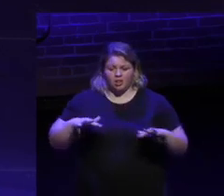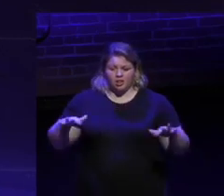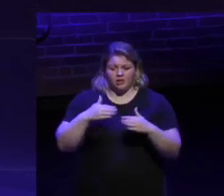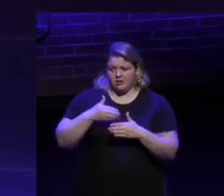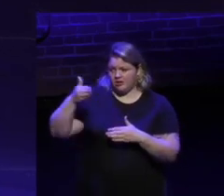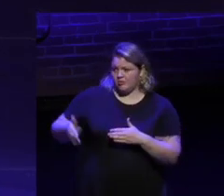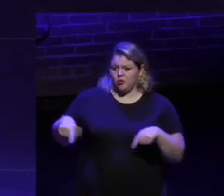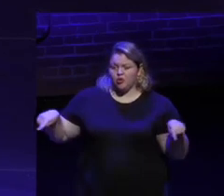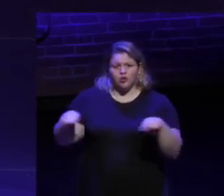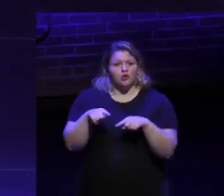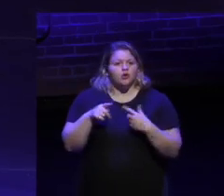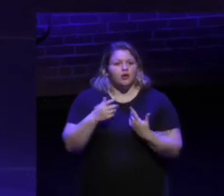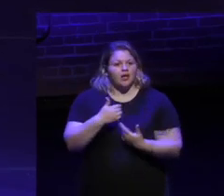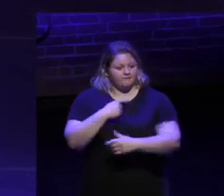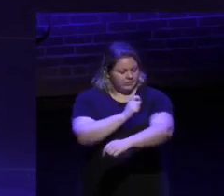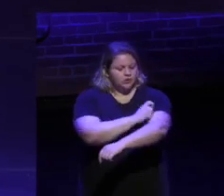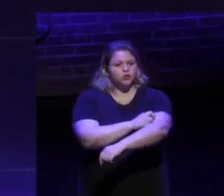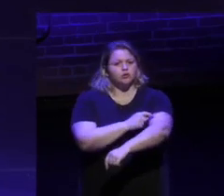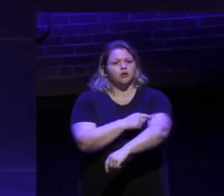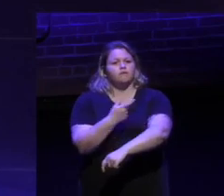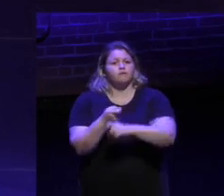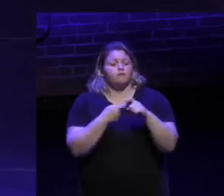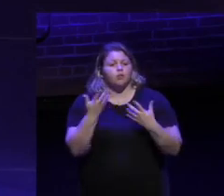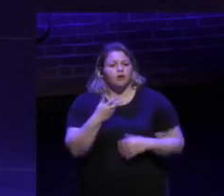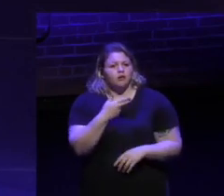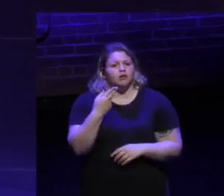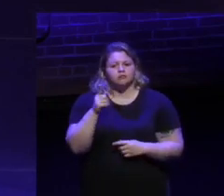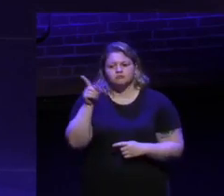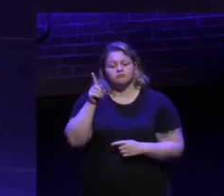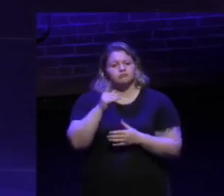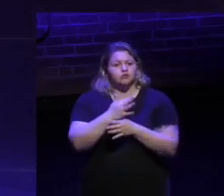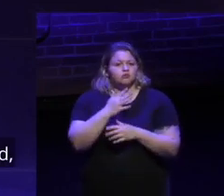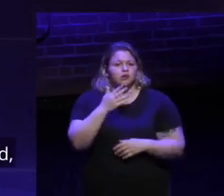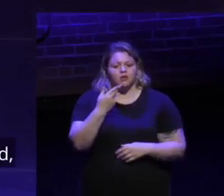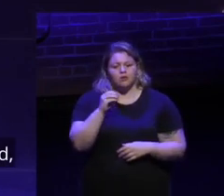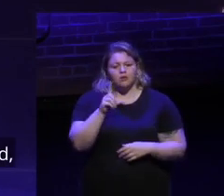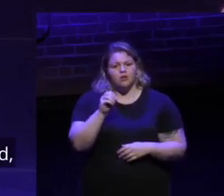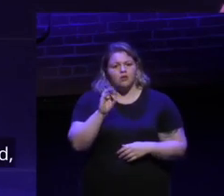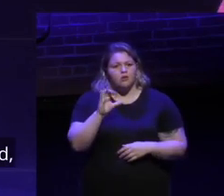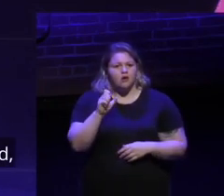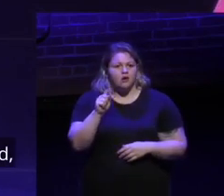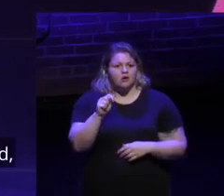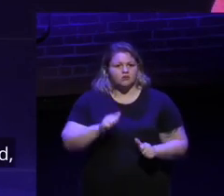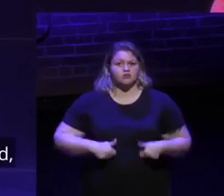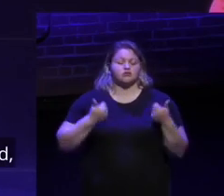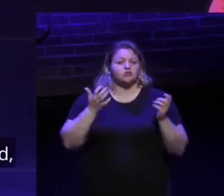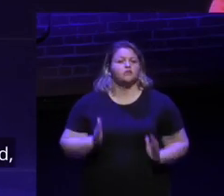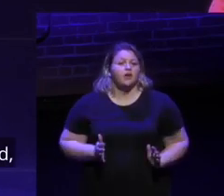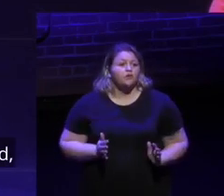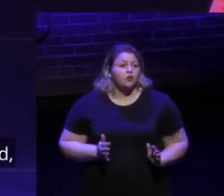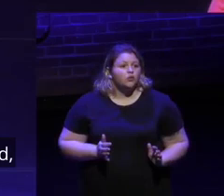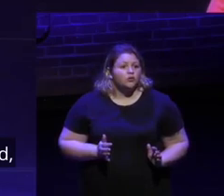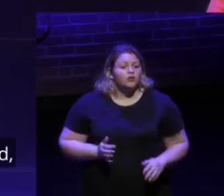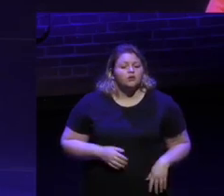Granucci, she grew up in a third floor walk-up apartment in New York's Little Italy and shared a bed, not a